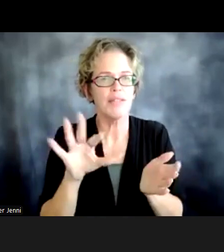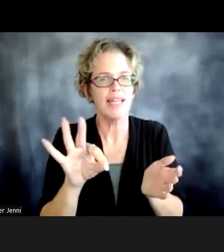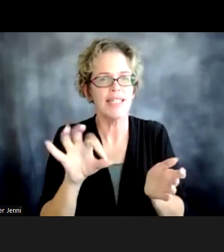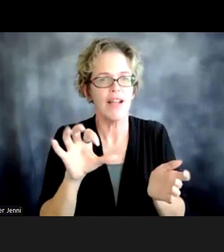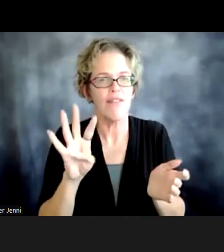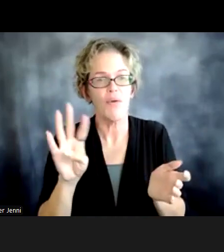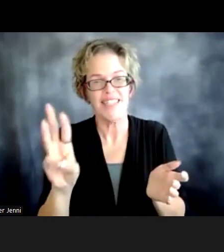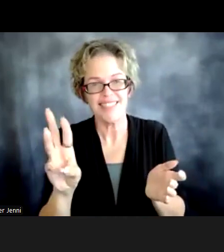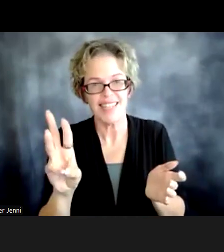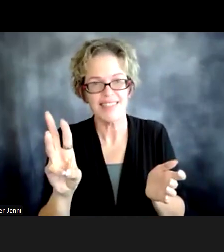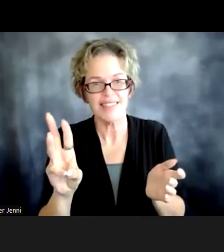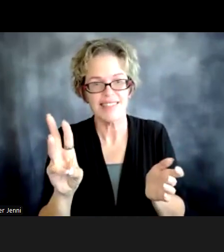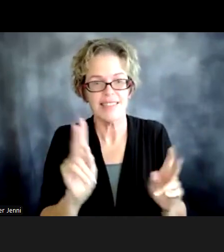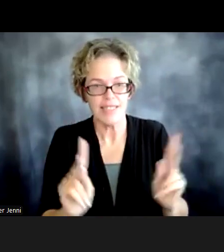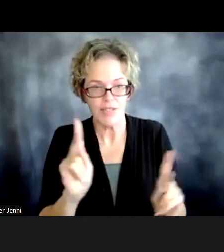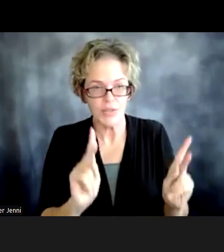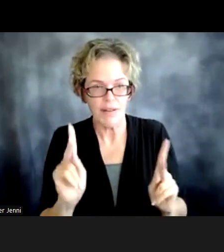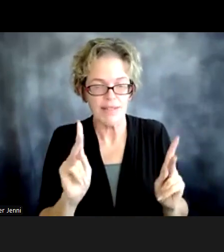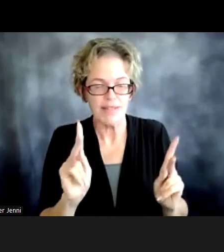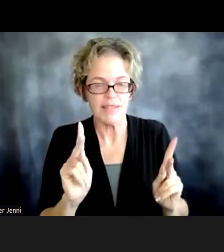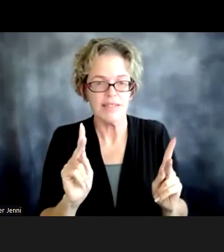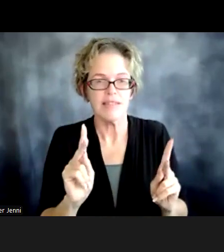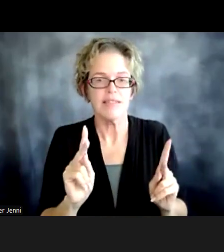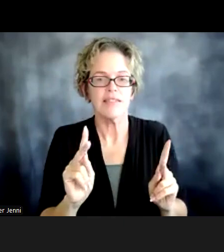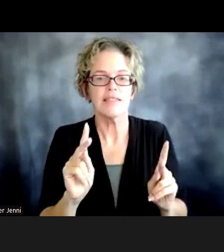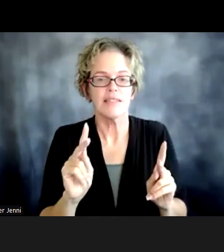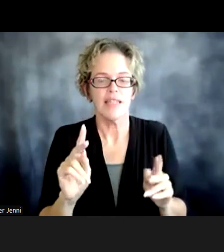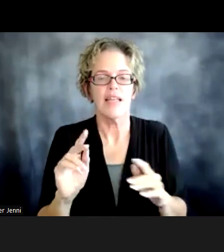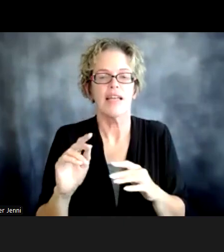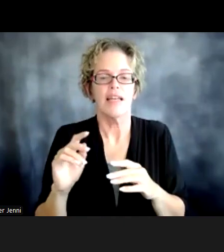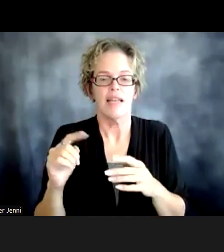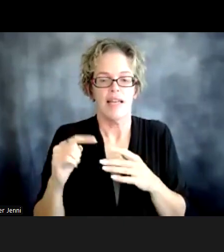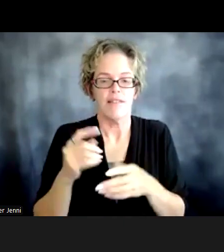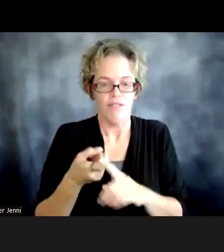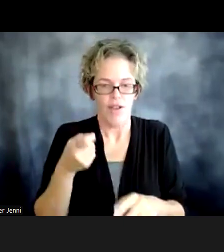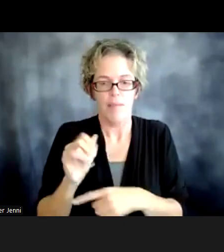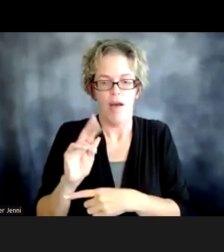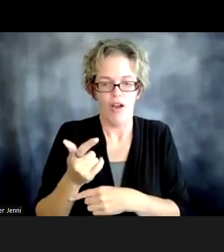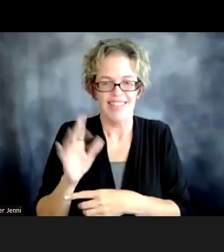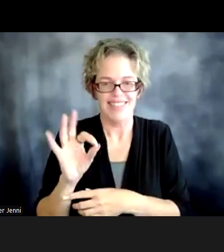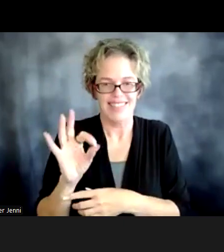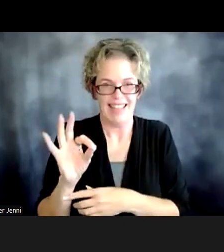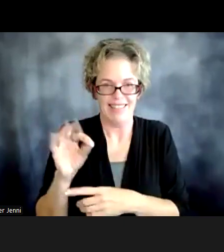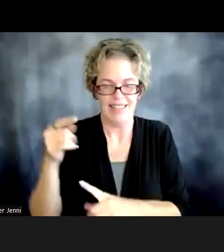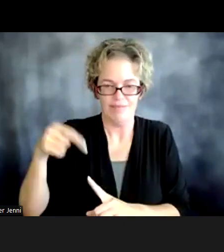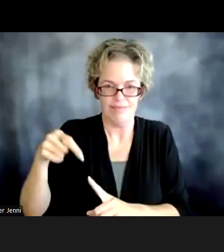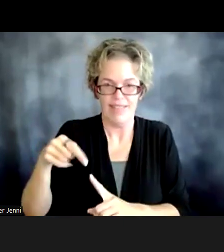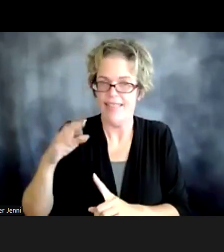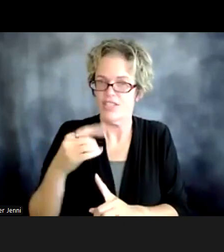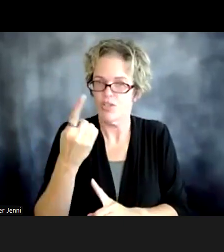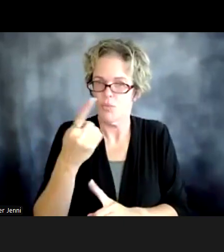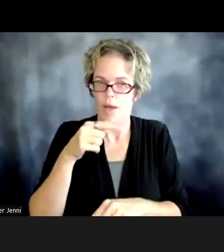11,946 individuals as of August 9th. And again, just sort of noting there, that is a point in time with